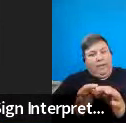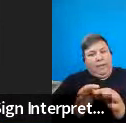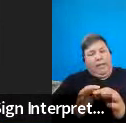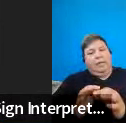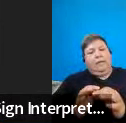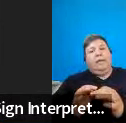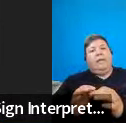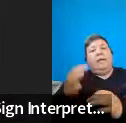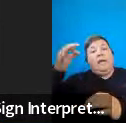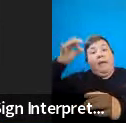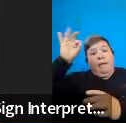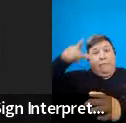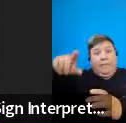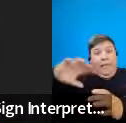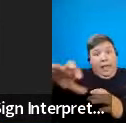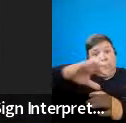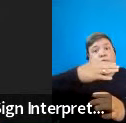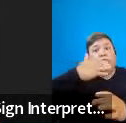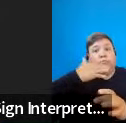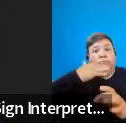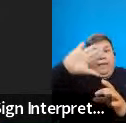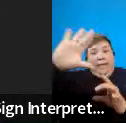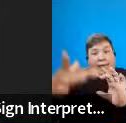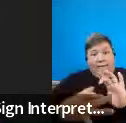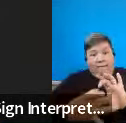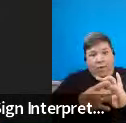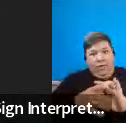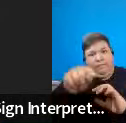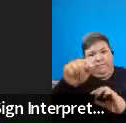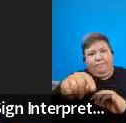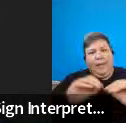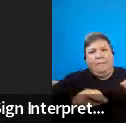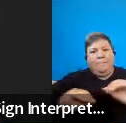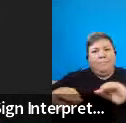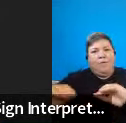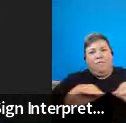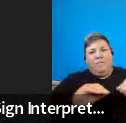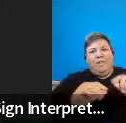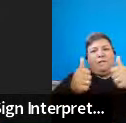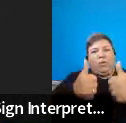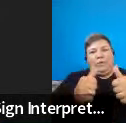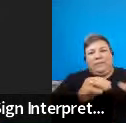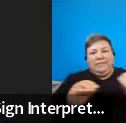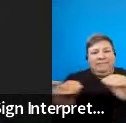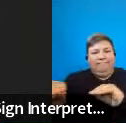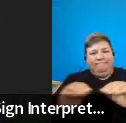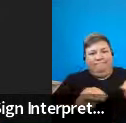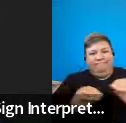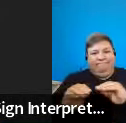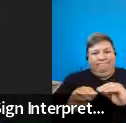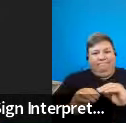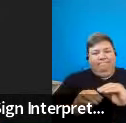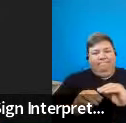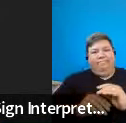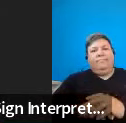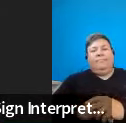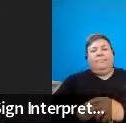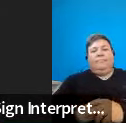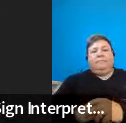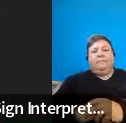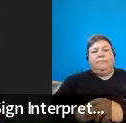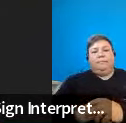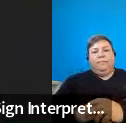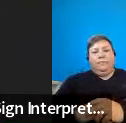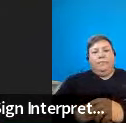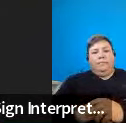are involved in the trade facilitation or in the movement of goods are also key to the success of this program. So